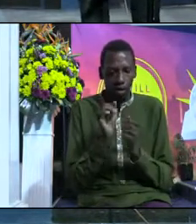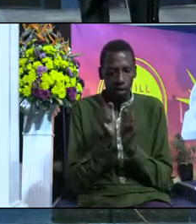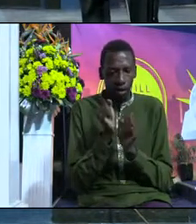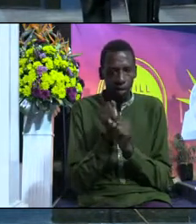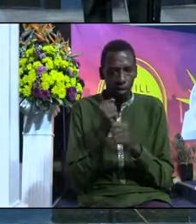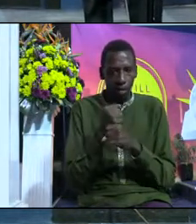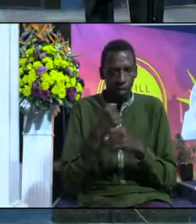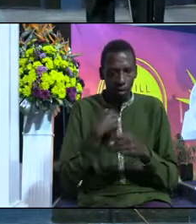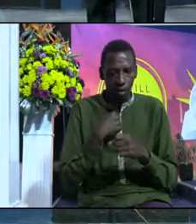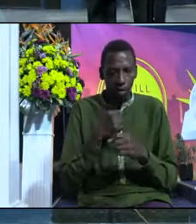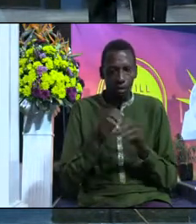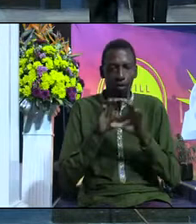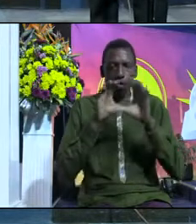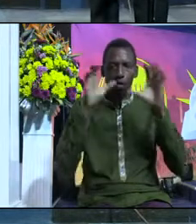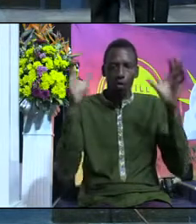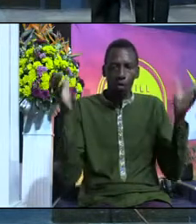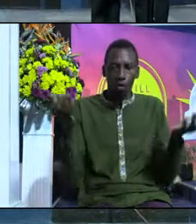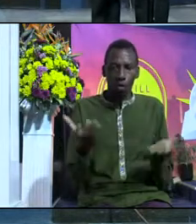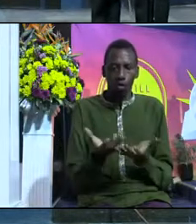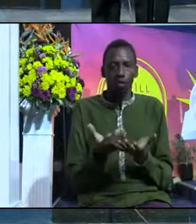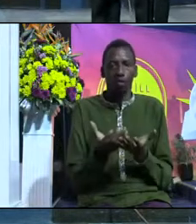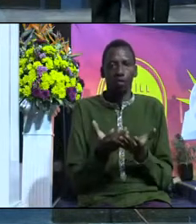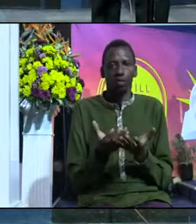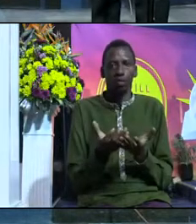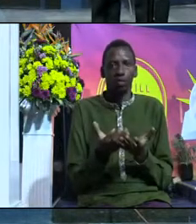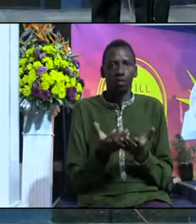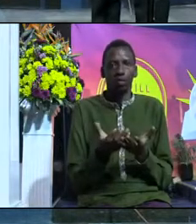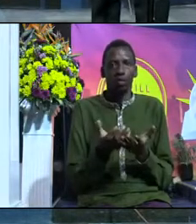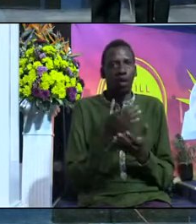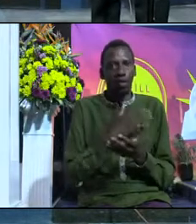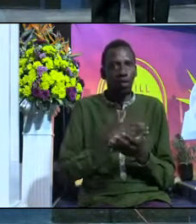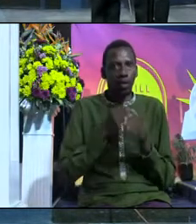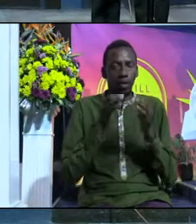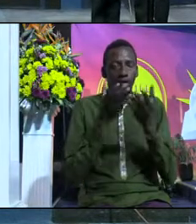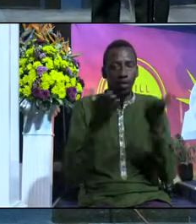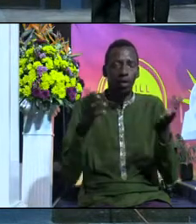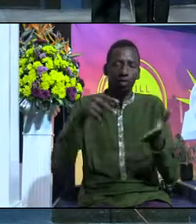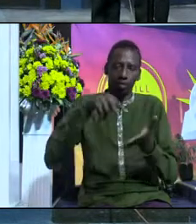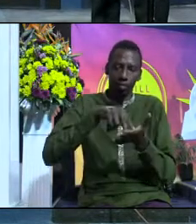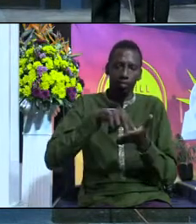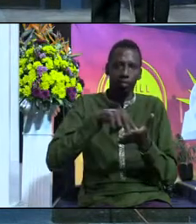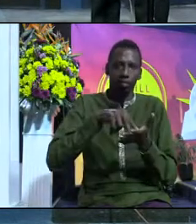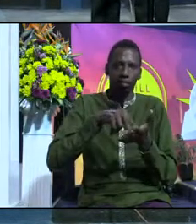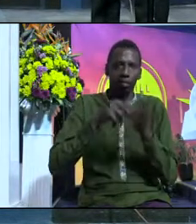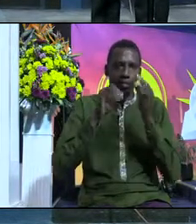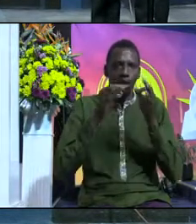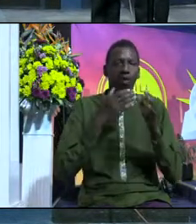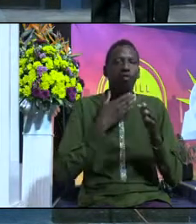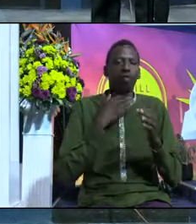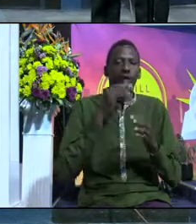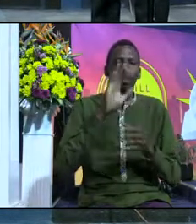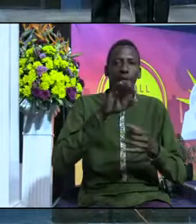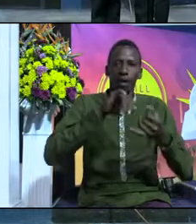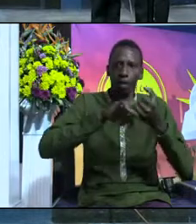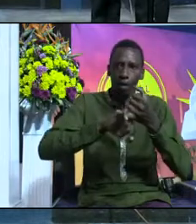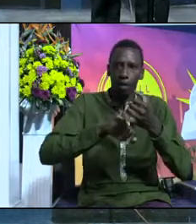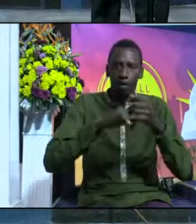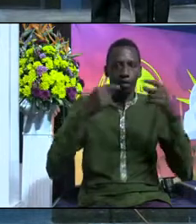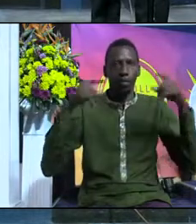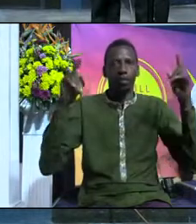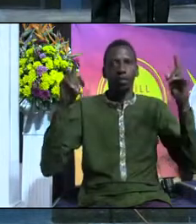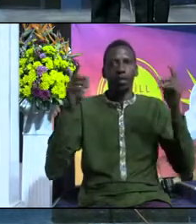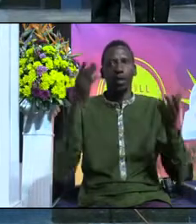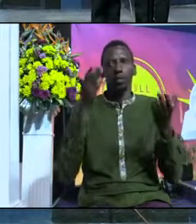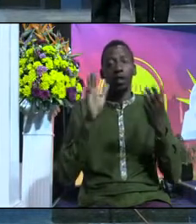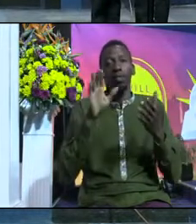you're here, would you just stand to your feet? Wherever you are. Wherever you are. If you want your marriage to work, your husband may